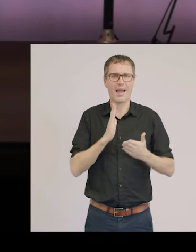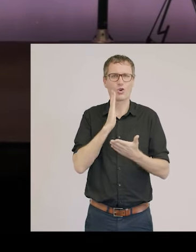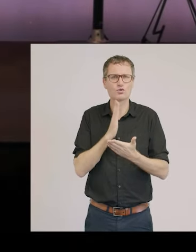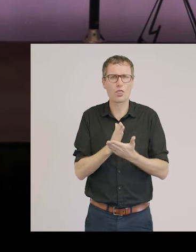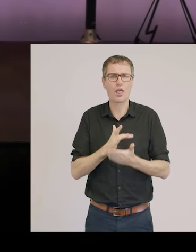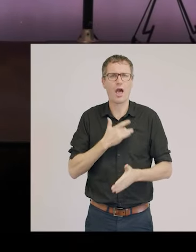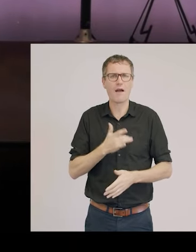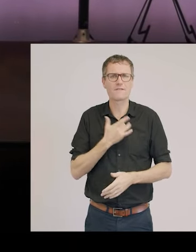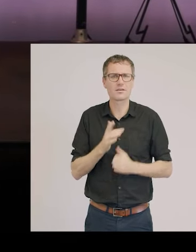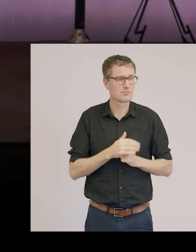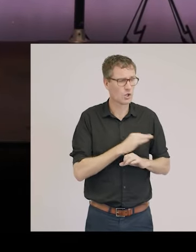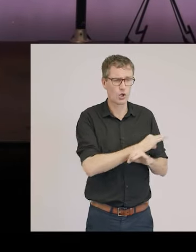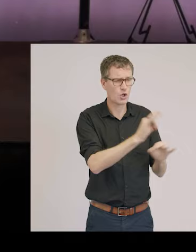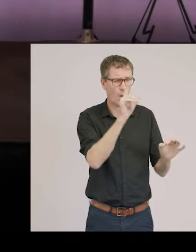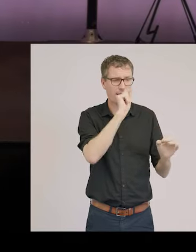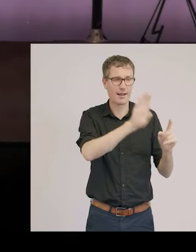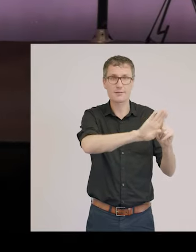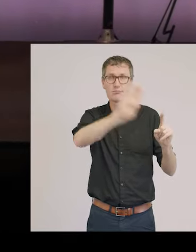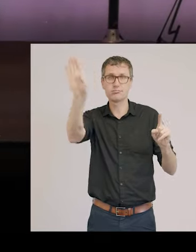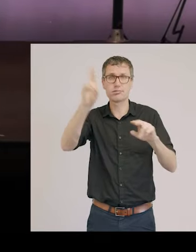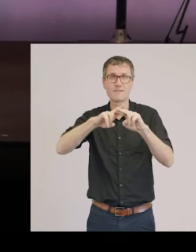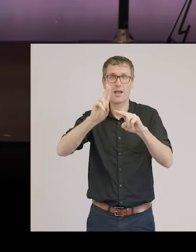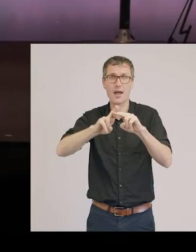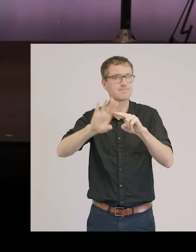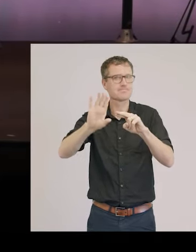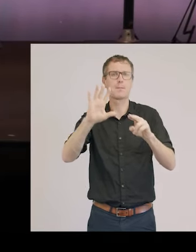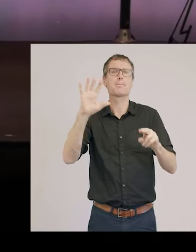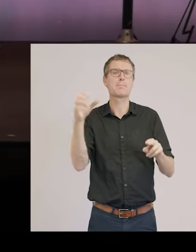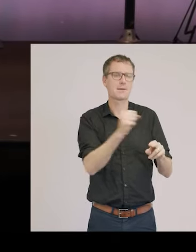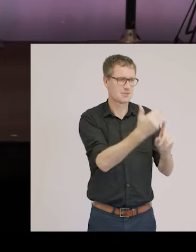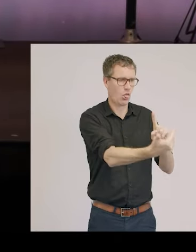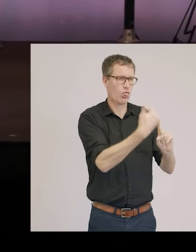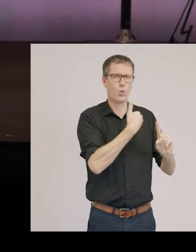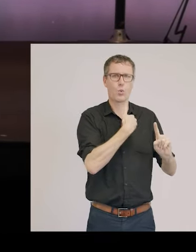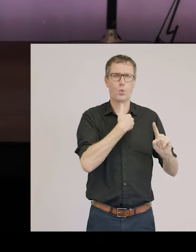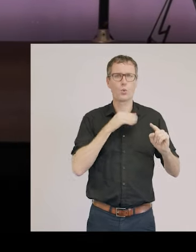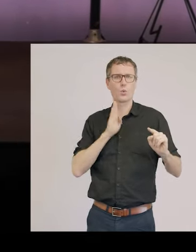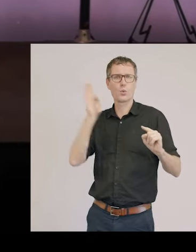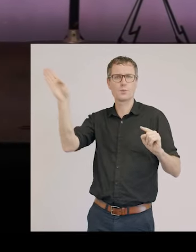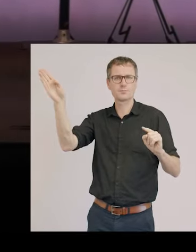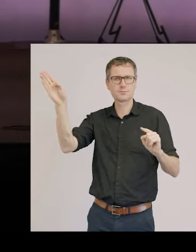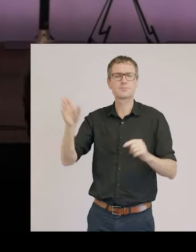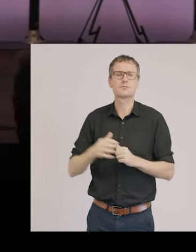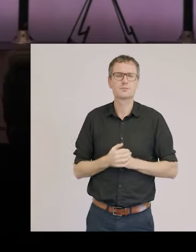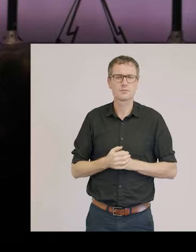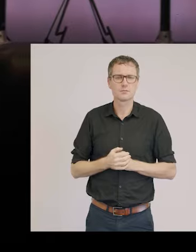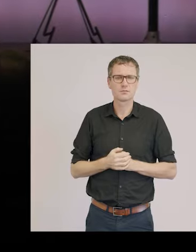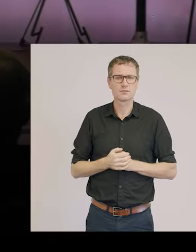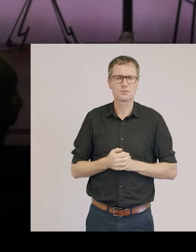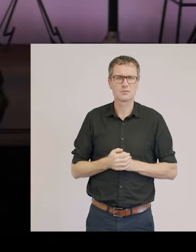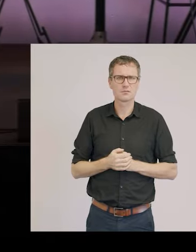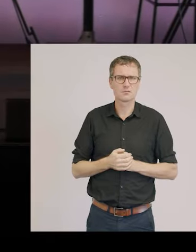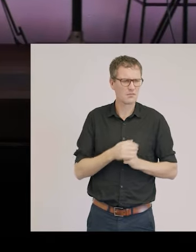I am the way, the truth, and the life. No one comes to the Father except through